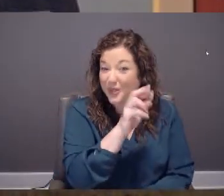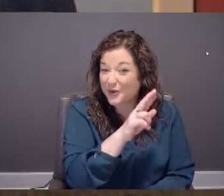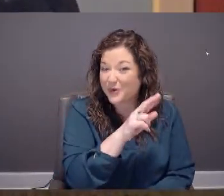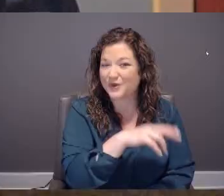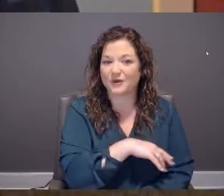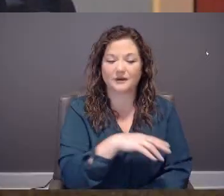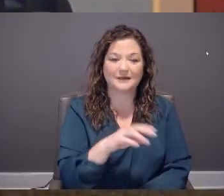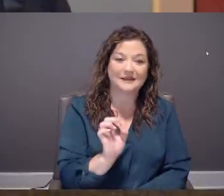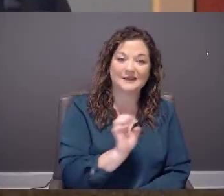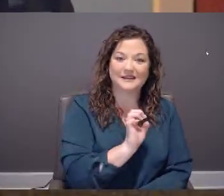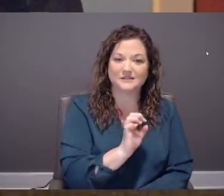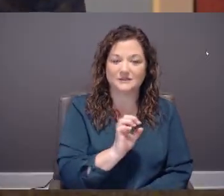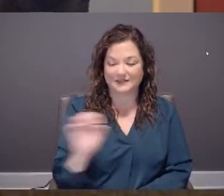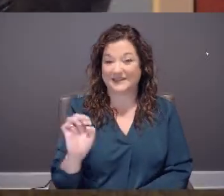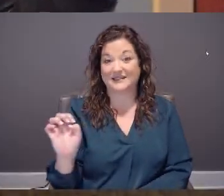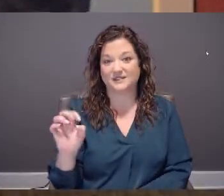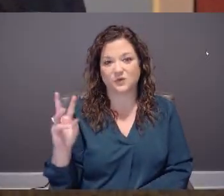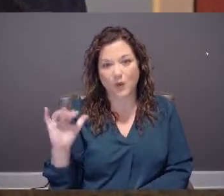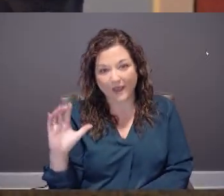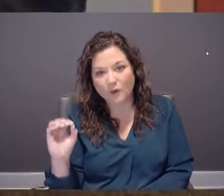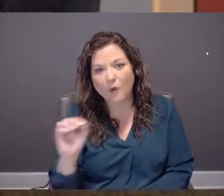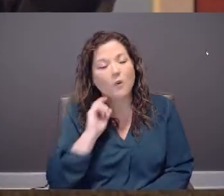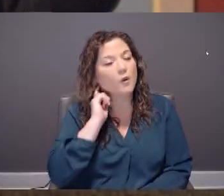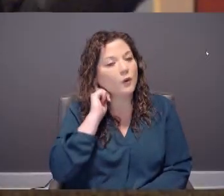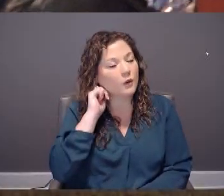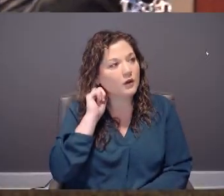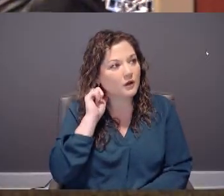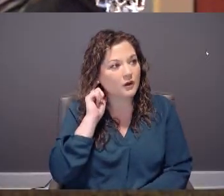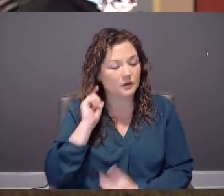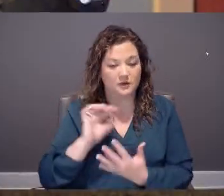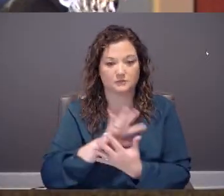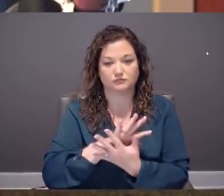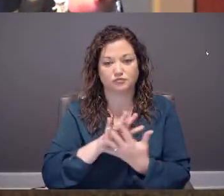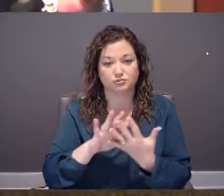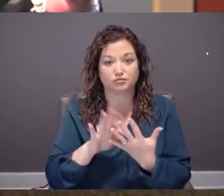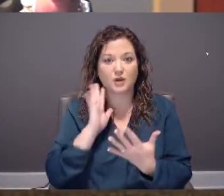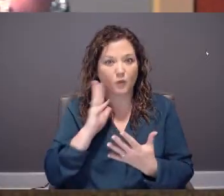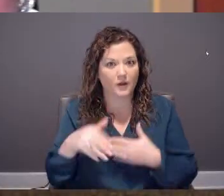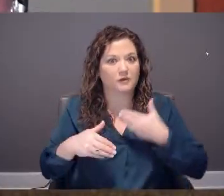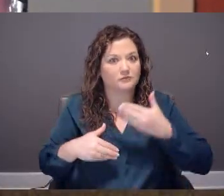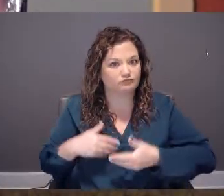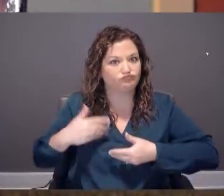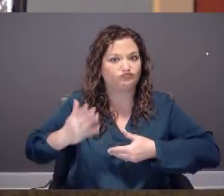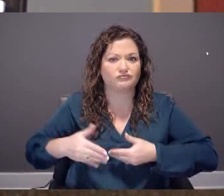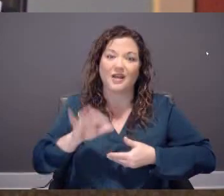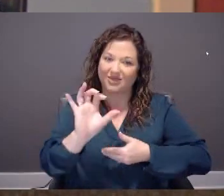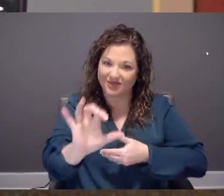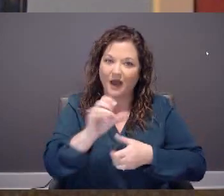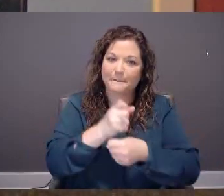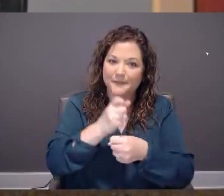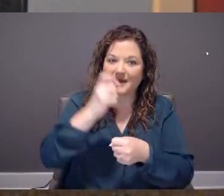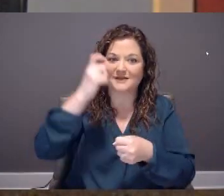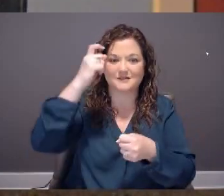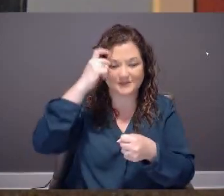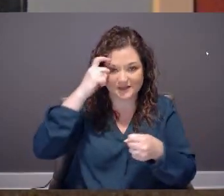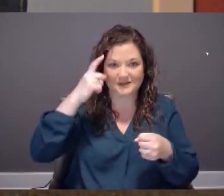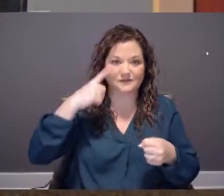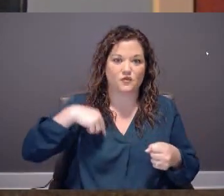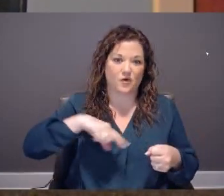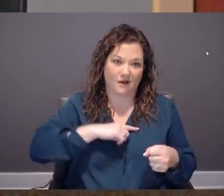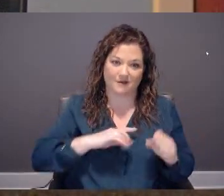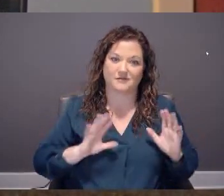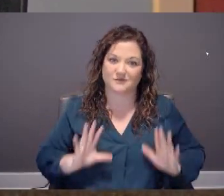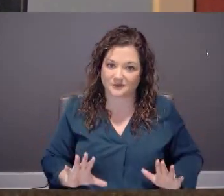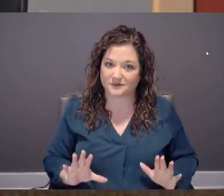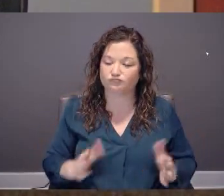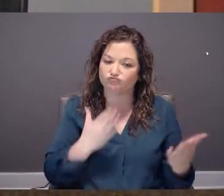Waco, and the things will continue because that makes sense for us to do it in that way. So I'm appreciative of those